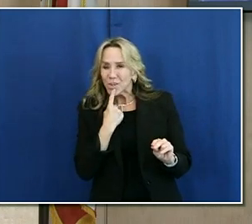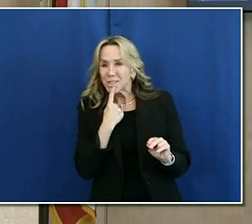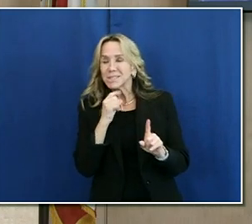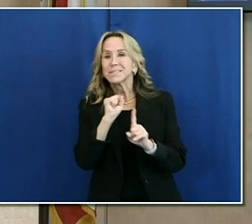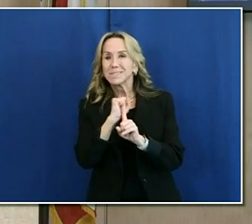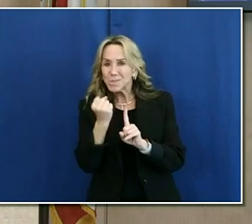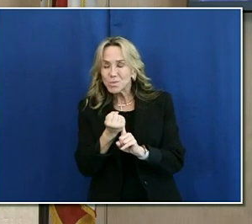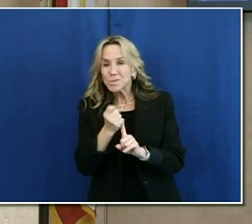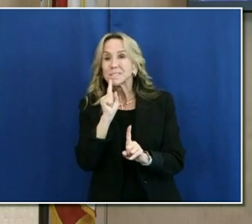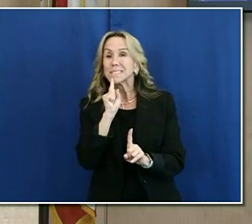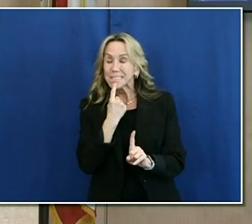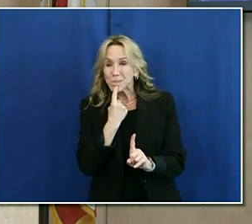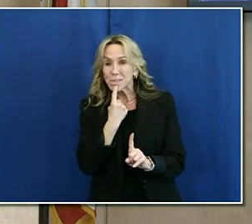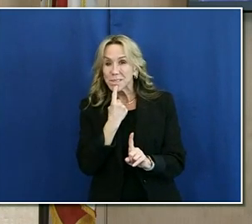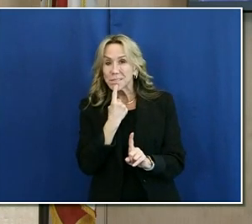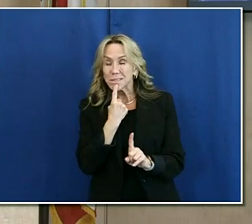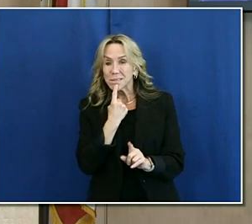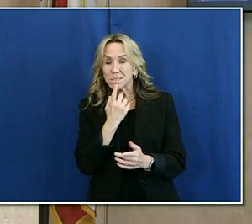situation. I have